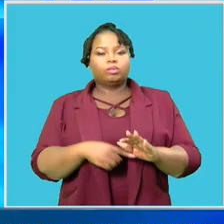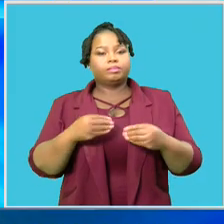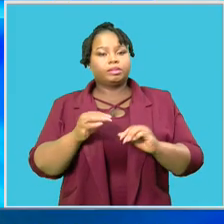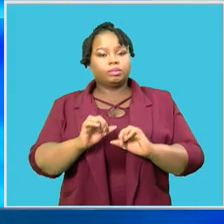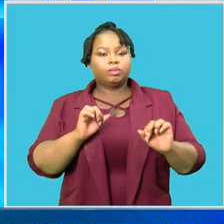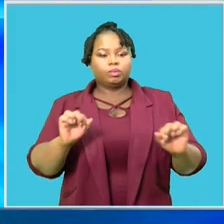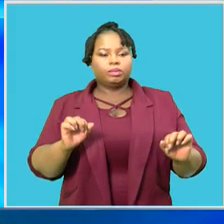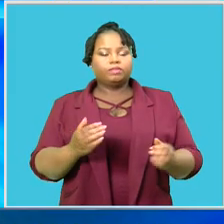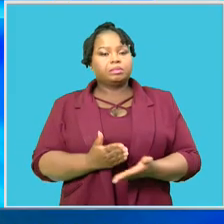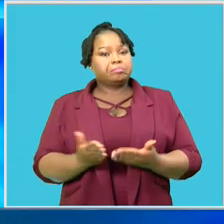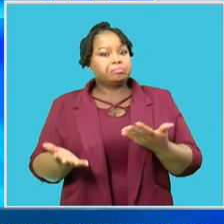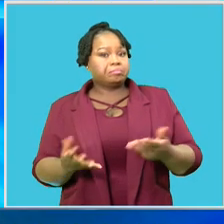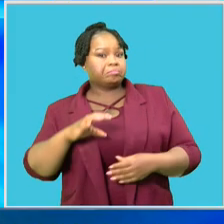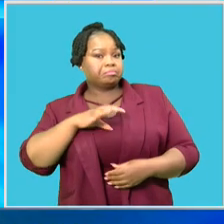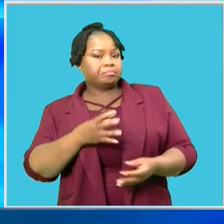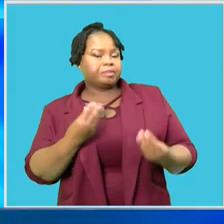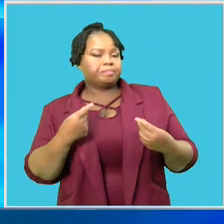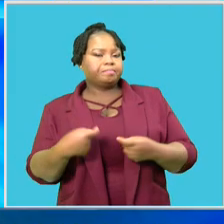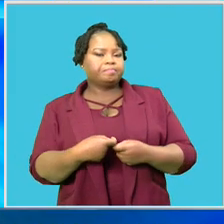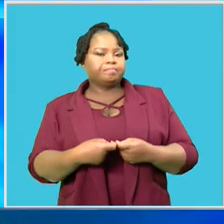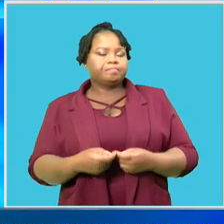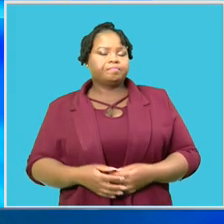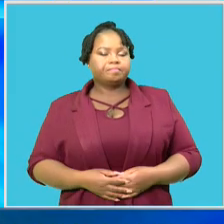kwa banga sebaba nga makasimende na makasim